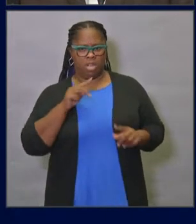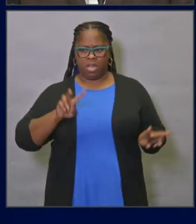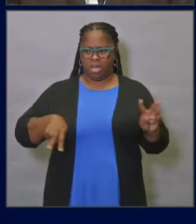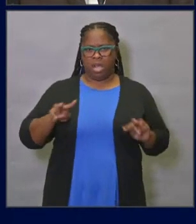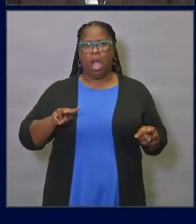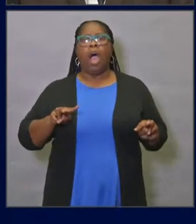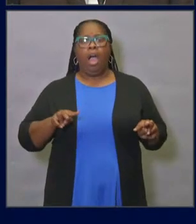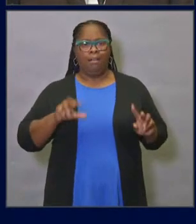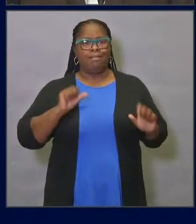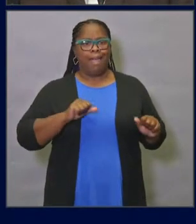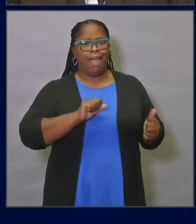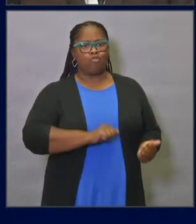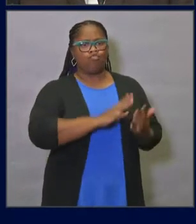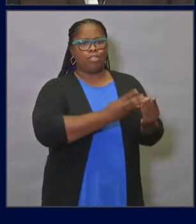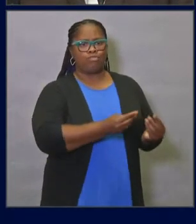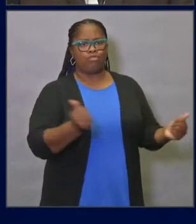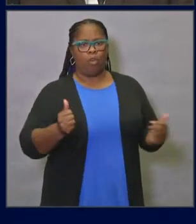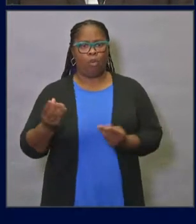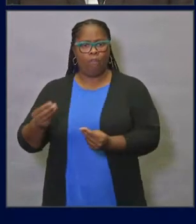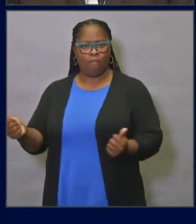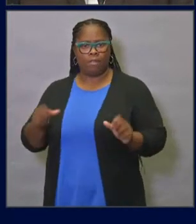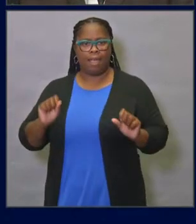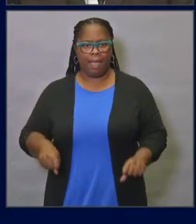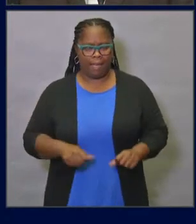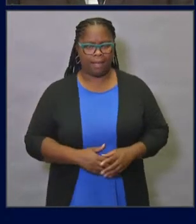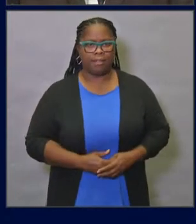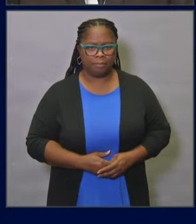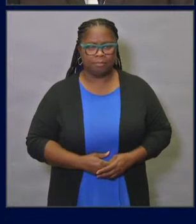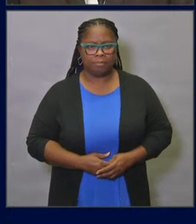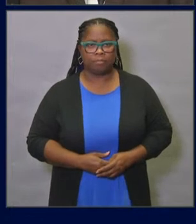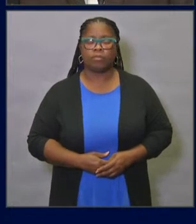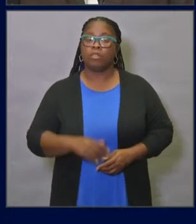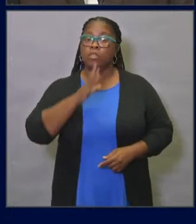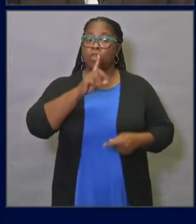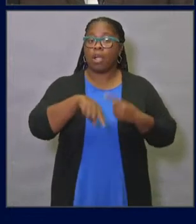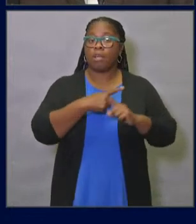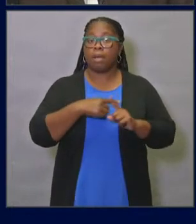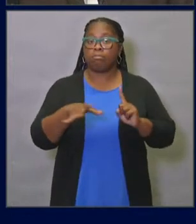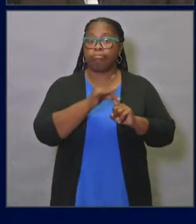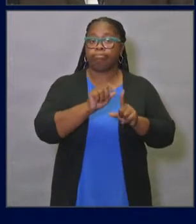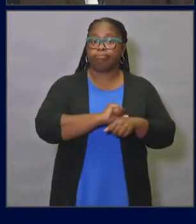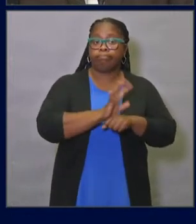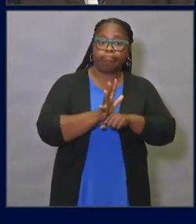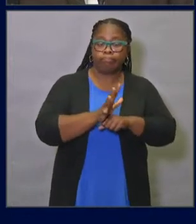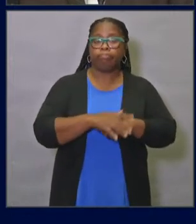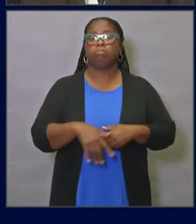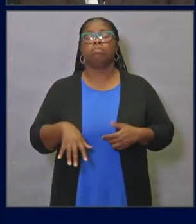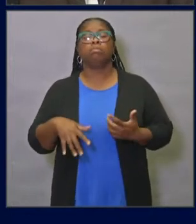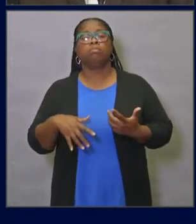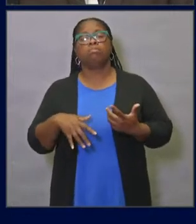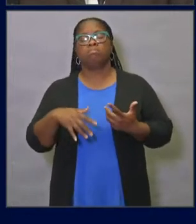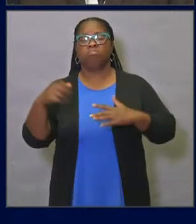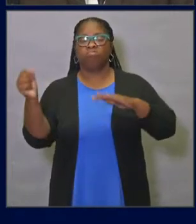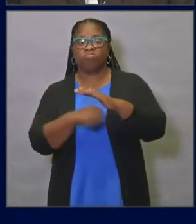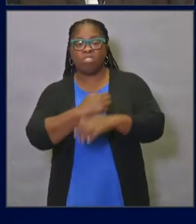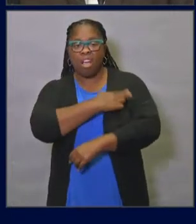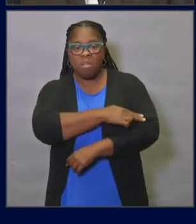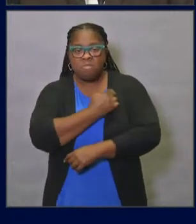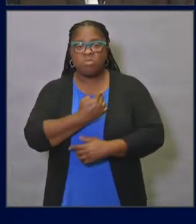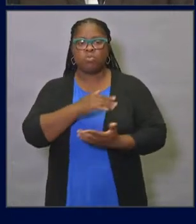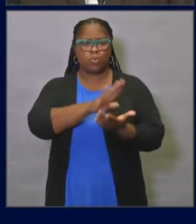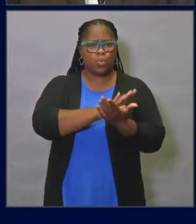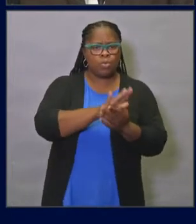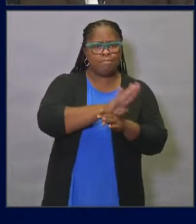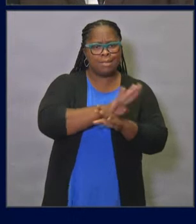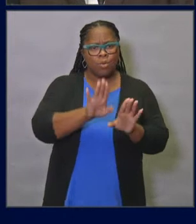As we return to lower case rates, hospitalizations, and deaths in the county, and are looking towards reopening schools and businesses, we want to make sure that these